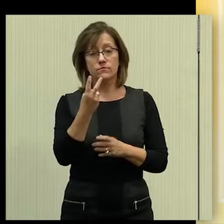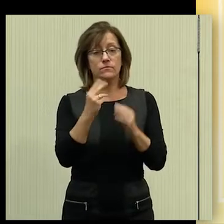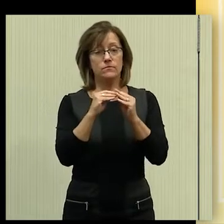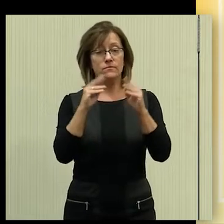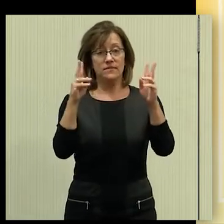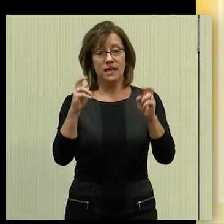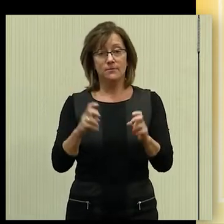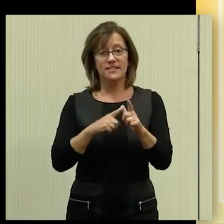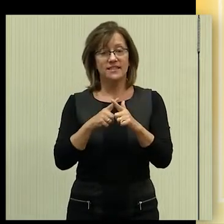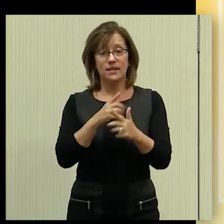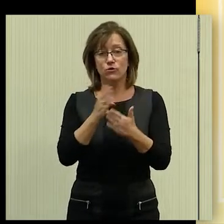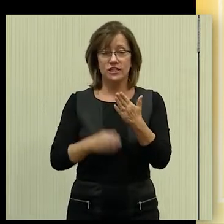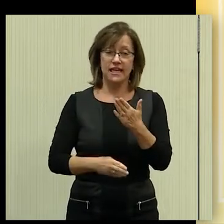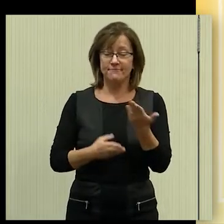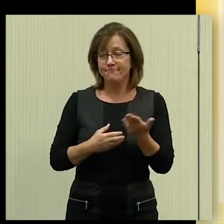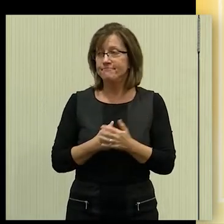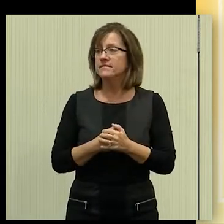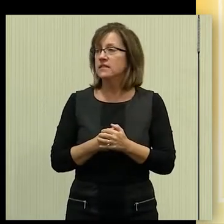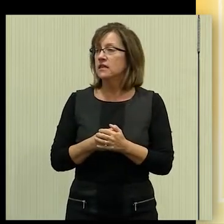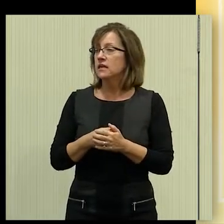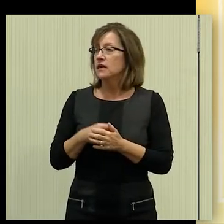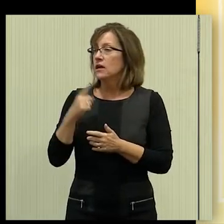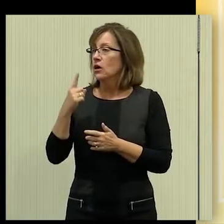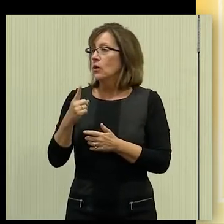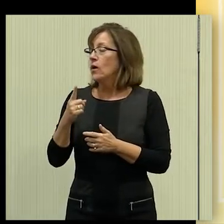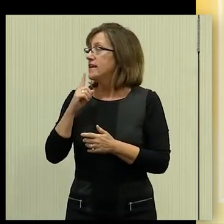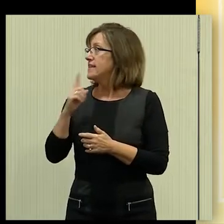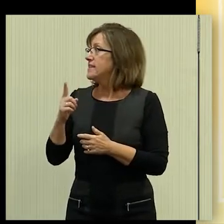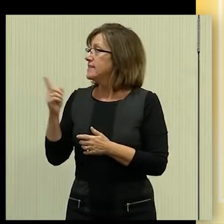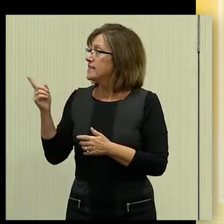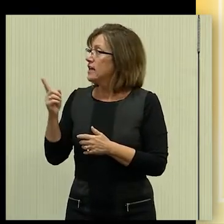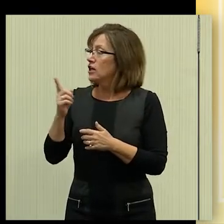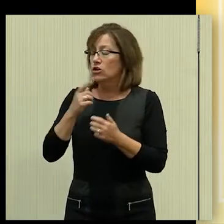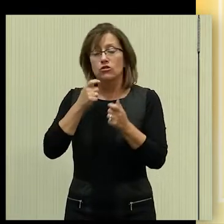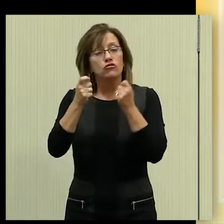be wrapping up here. One is just controlling